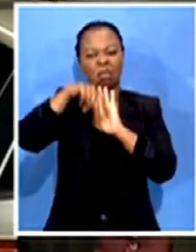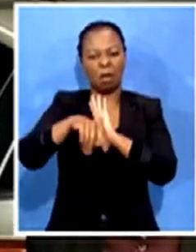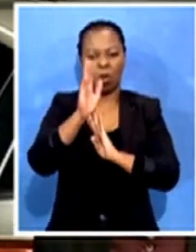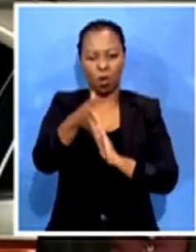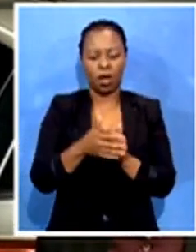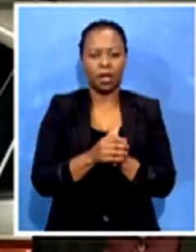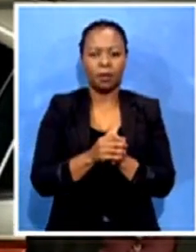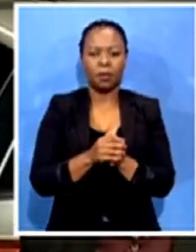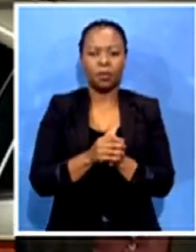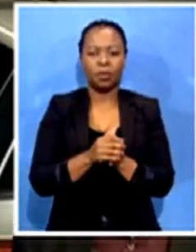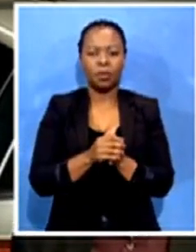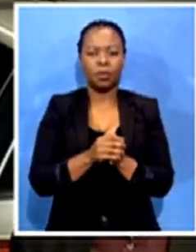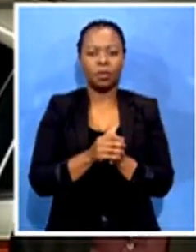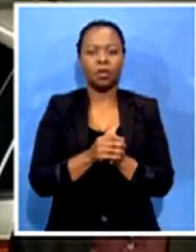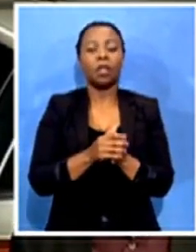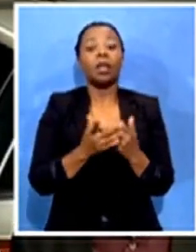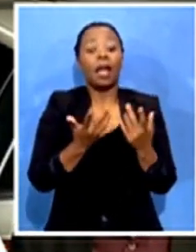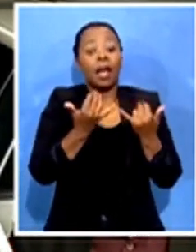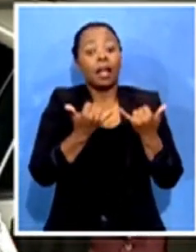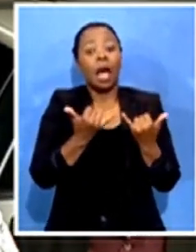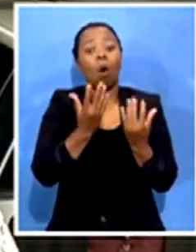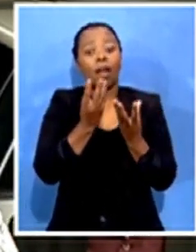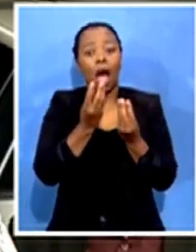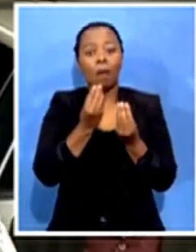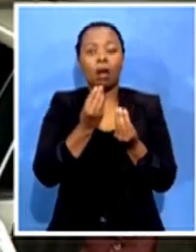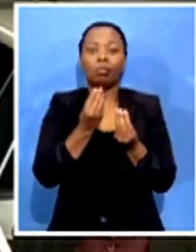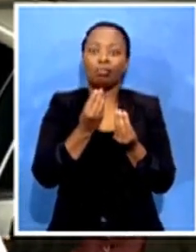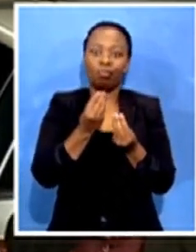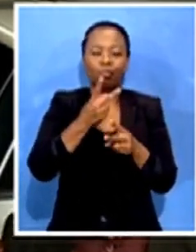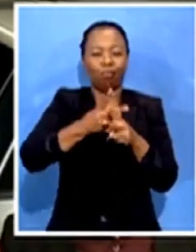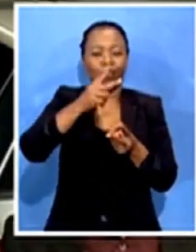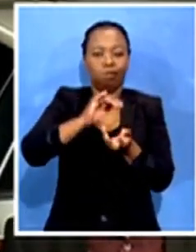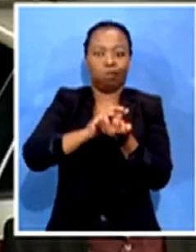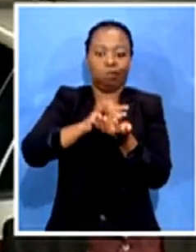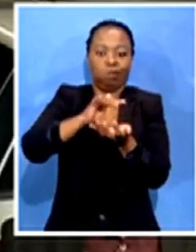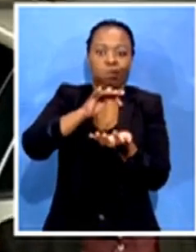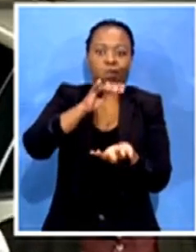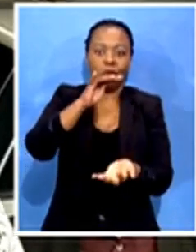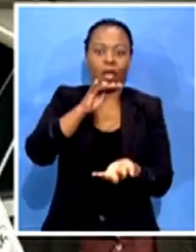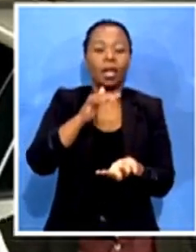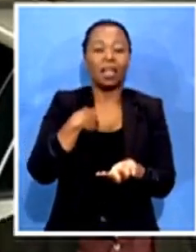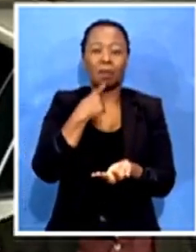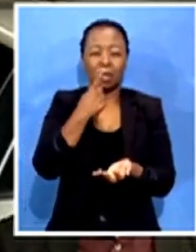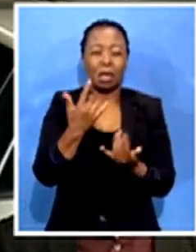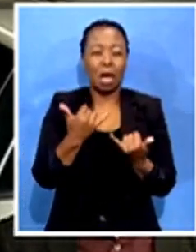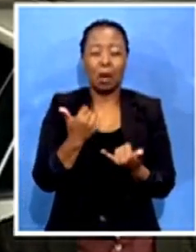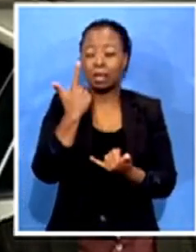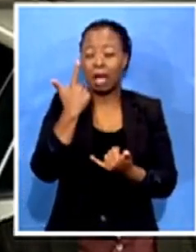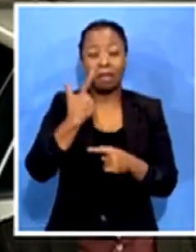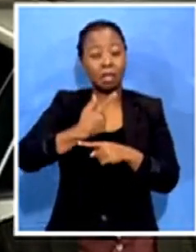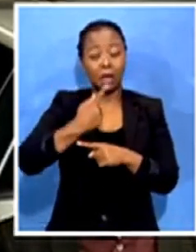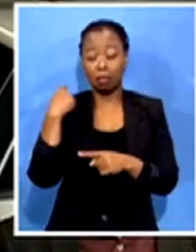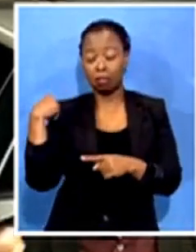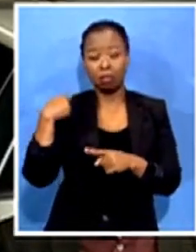doubling almost every day, and I'm saying to you, in the last 7 days, the numbers will increase. They have